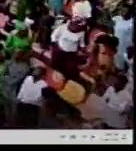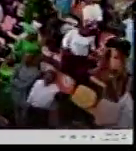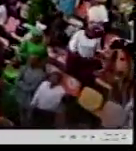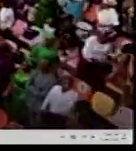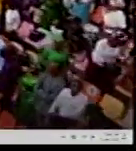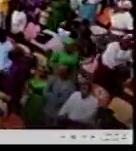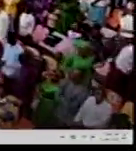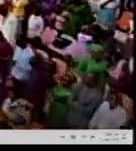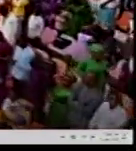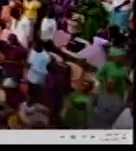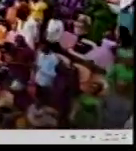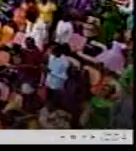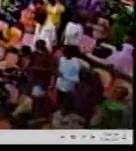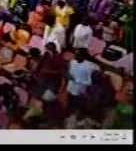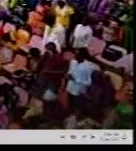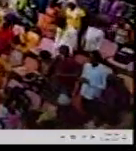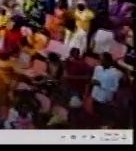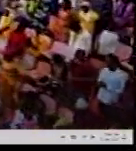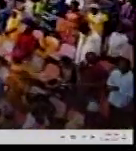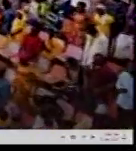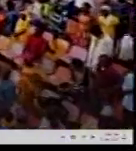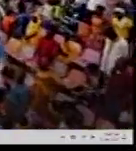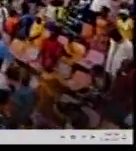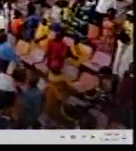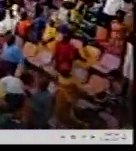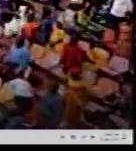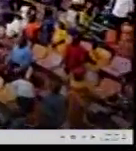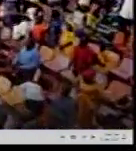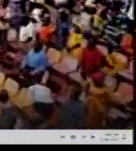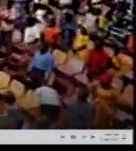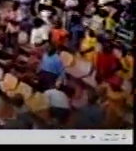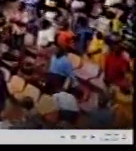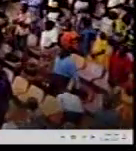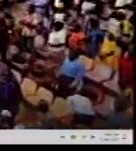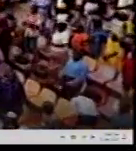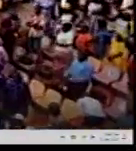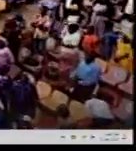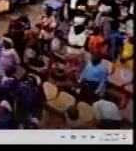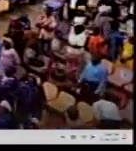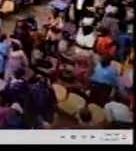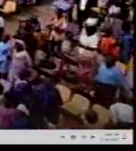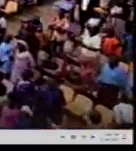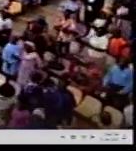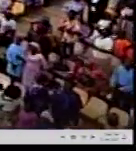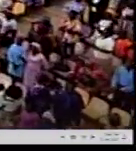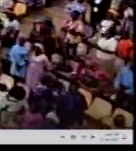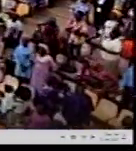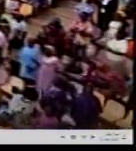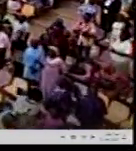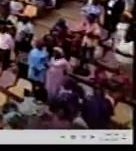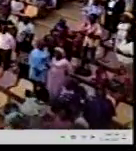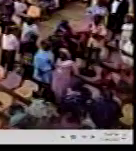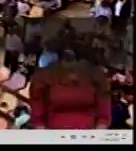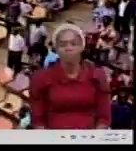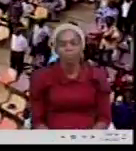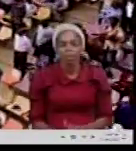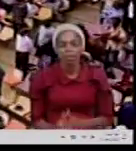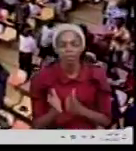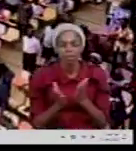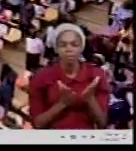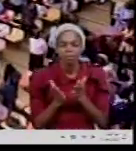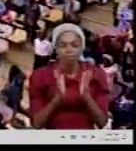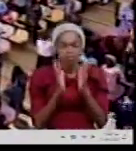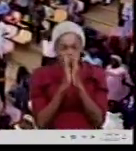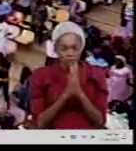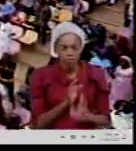sanctification, service. Pray unto the Lord. If you are not yet saved, wherever you are now, pray